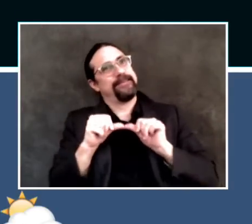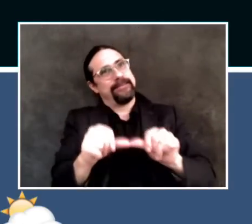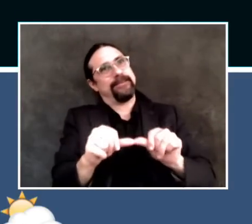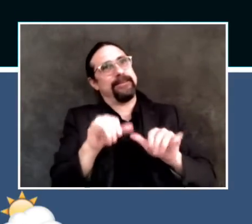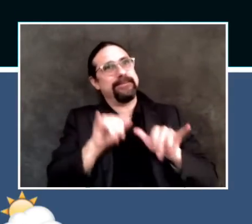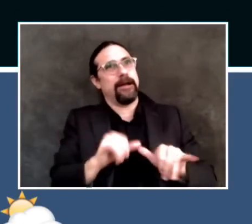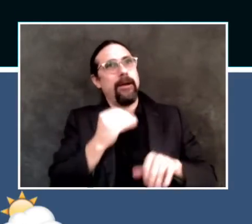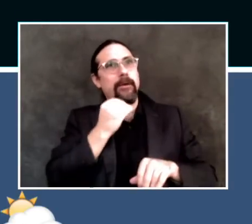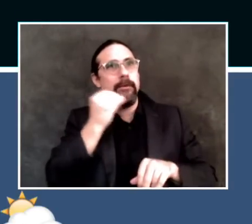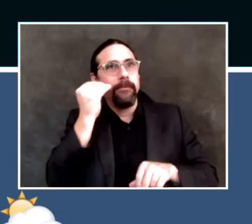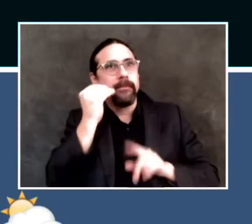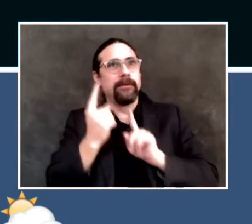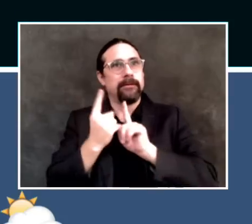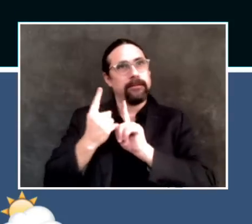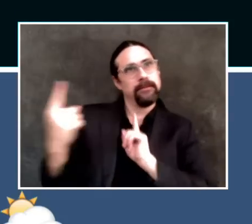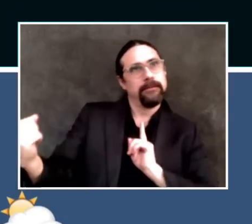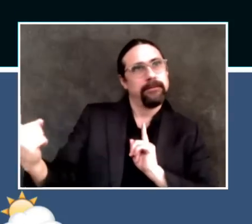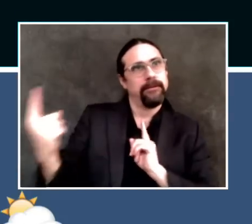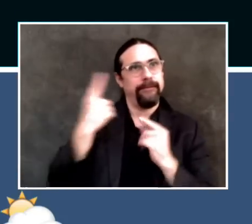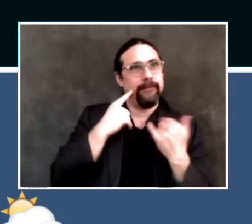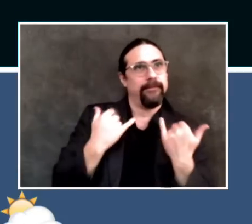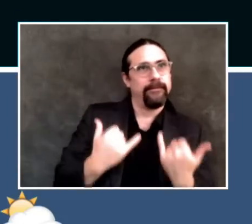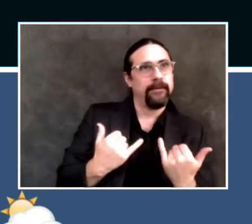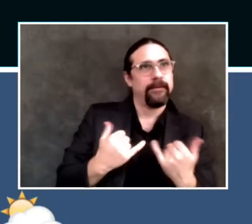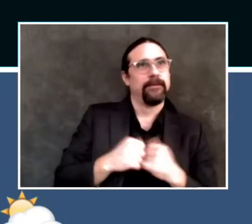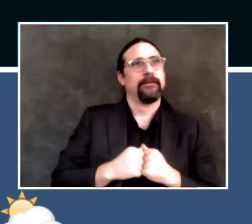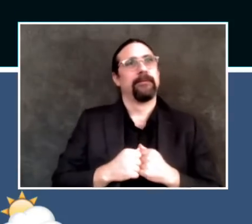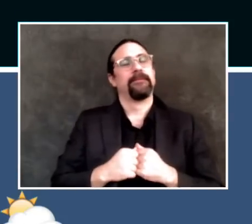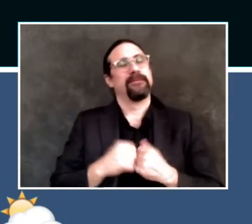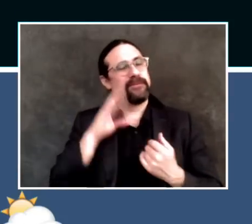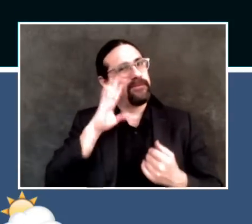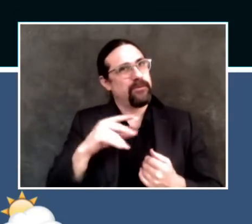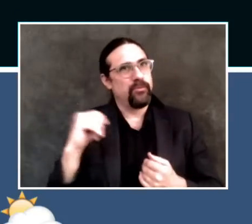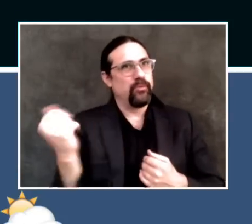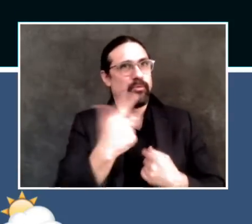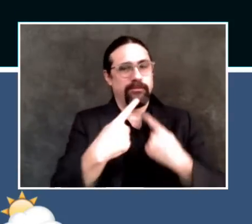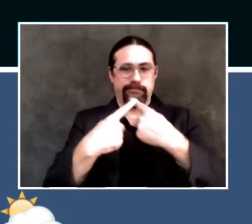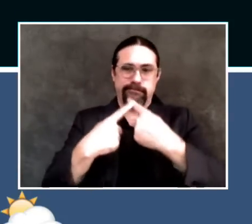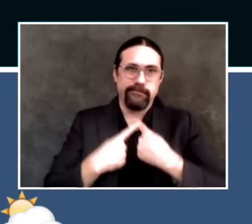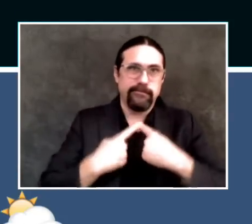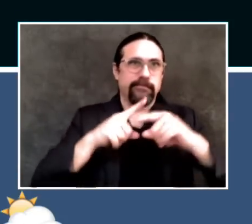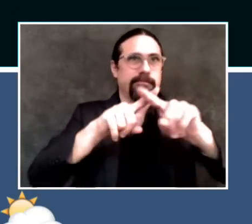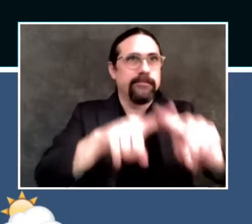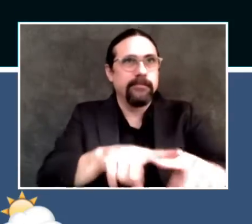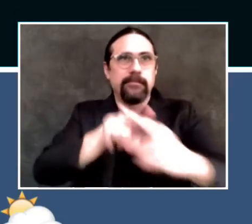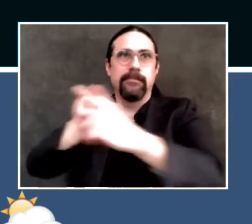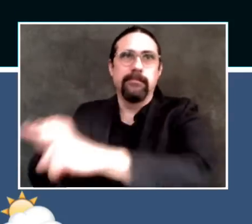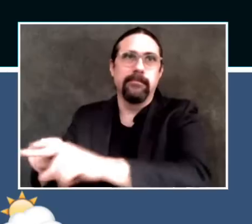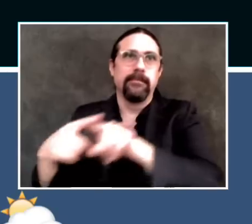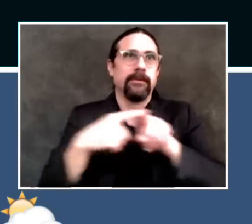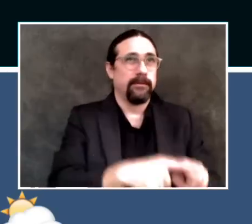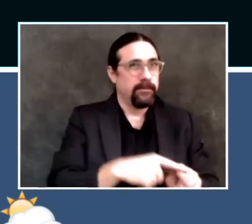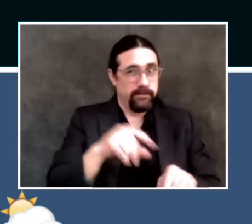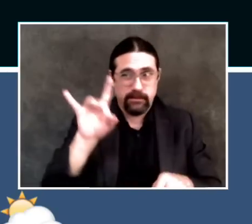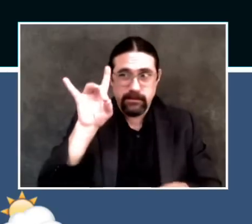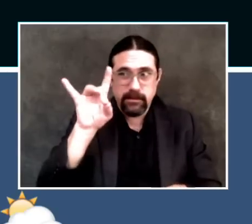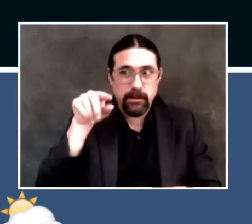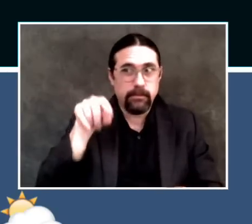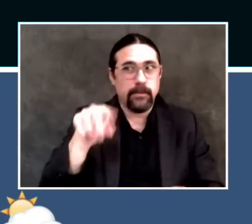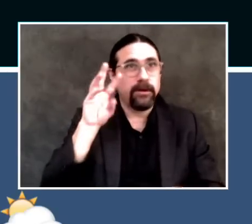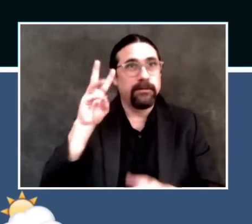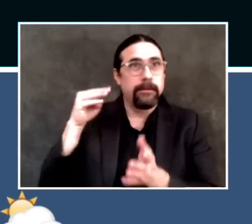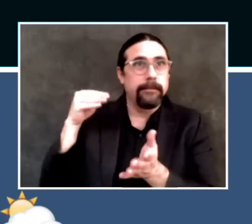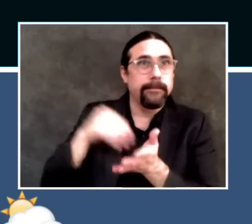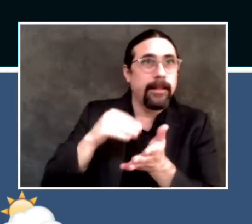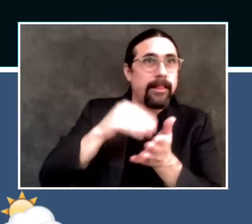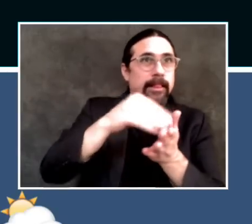possible, enforce it in every way possible. But we need 8.6 million teammates to do it. That's what gets us to low-level